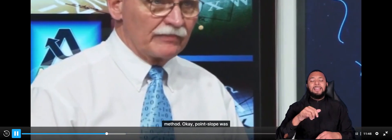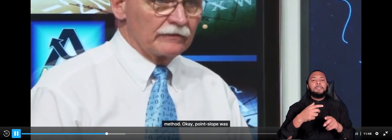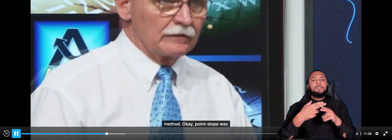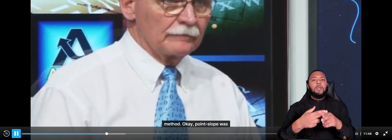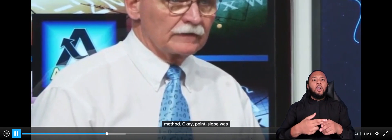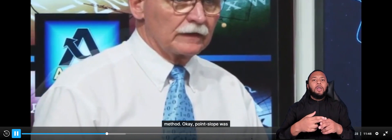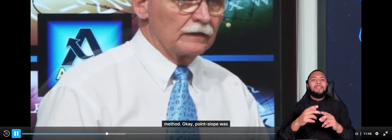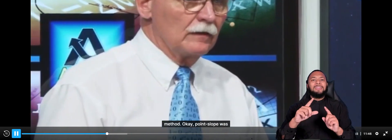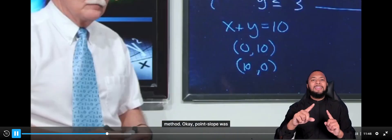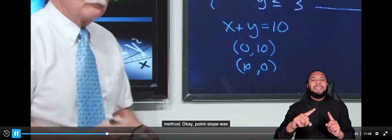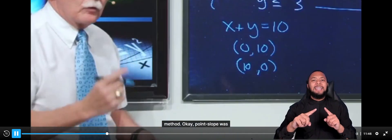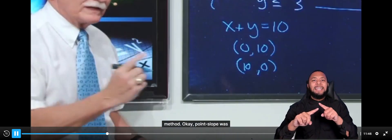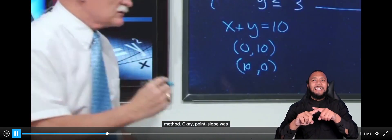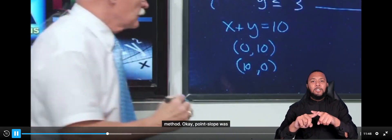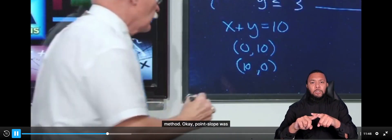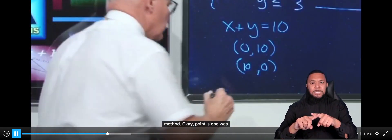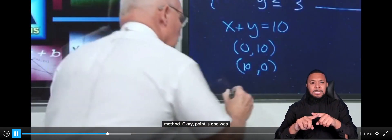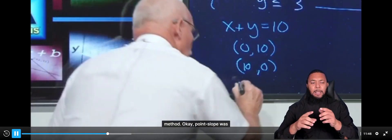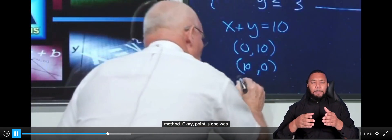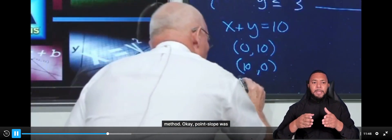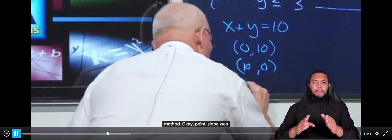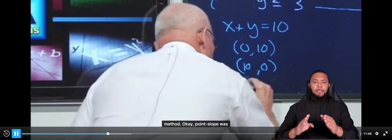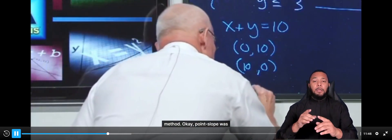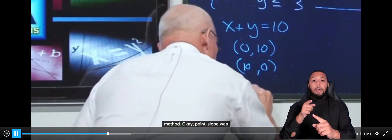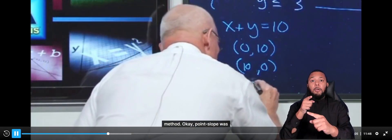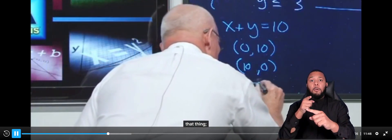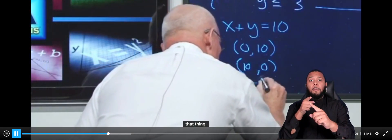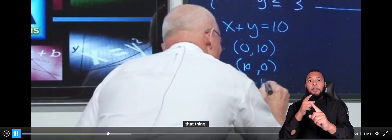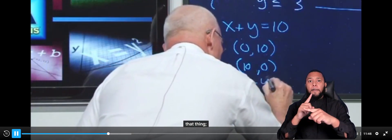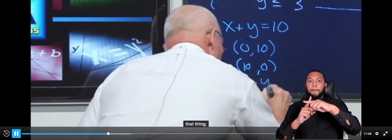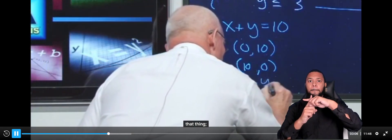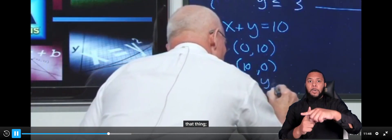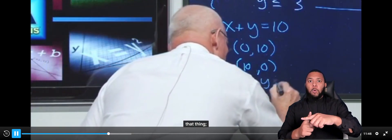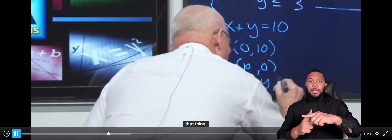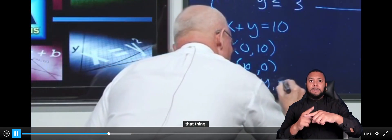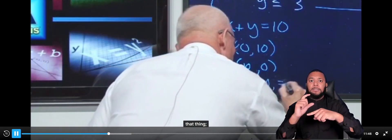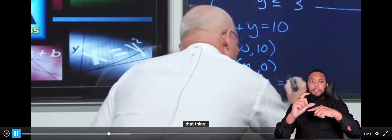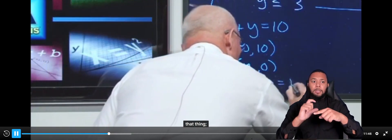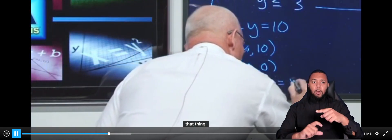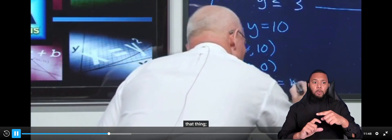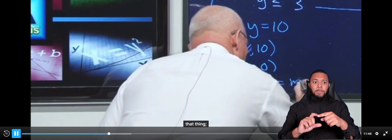intercept method. Okay? Point slope was